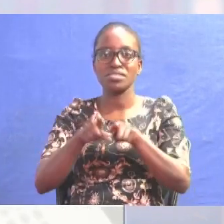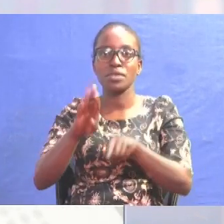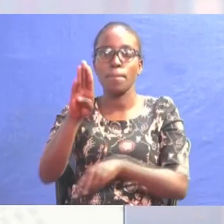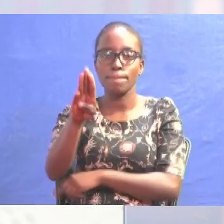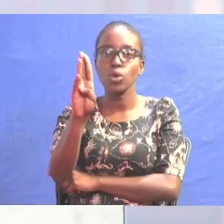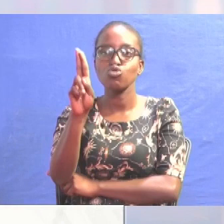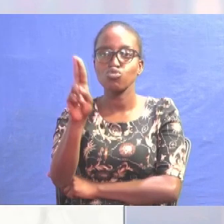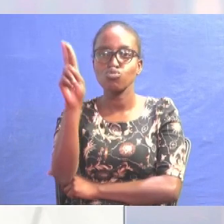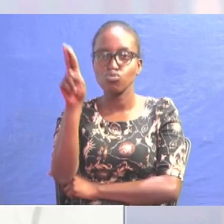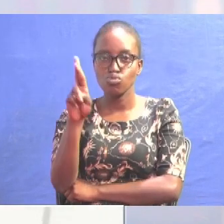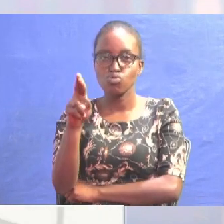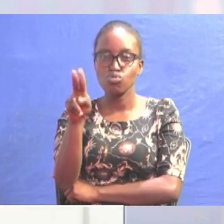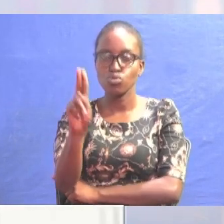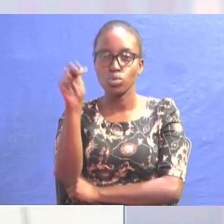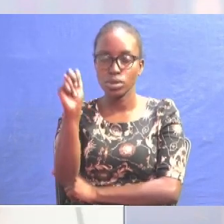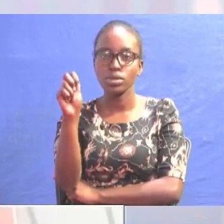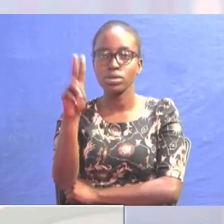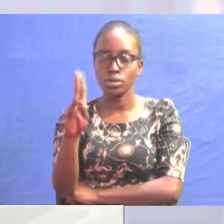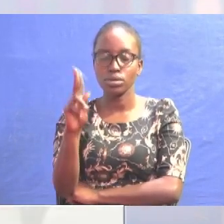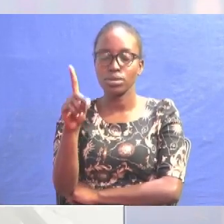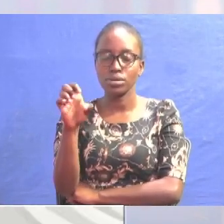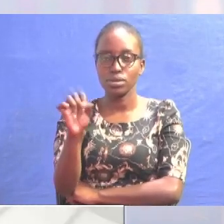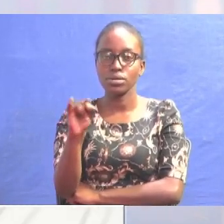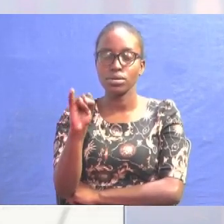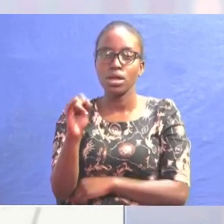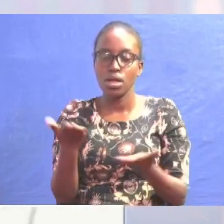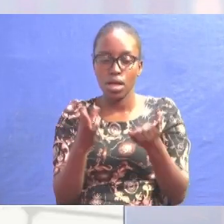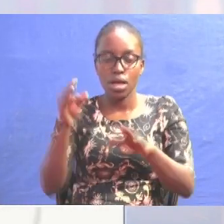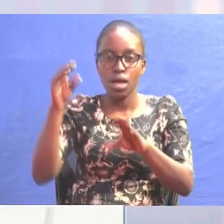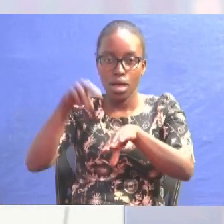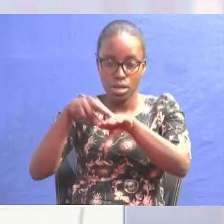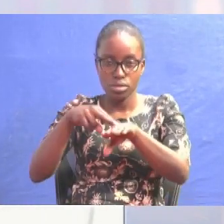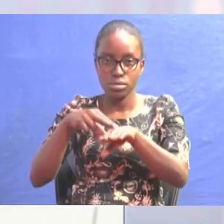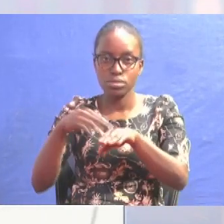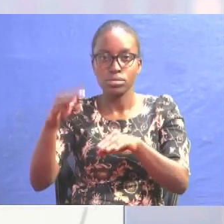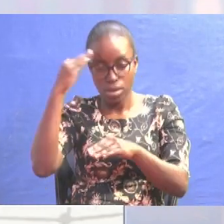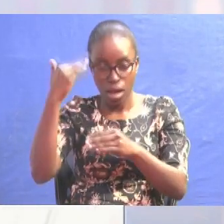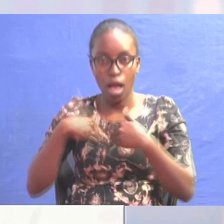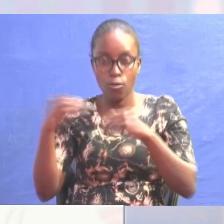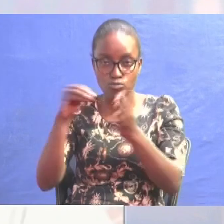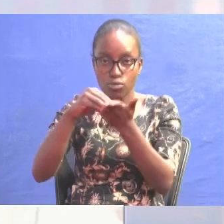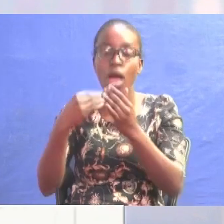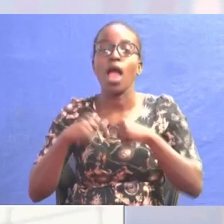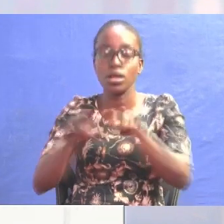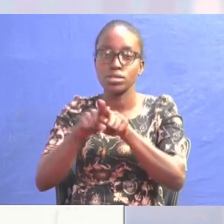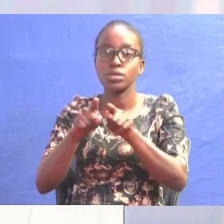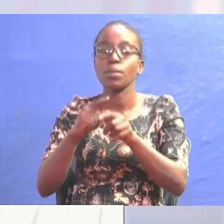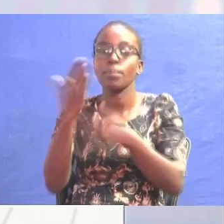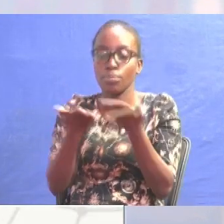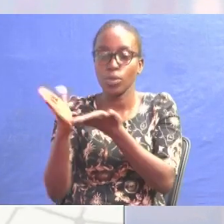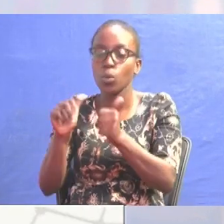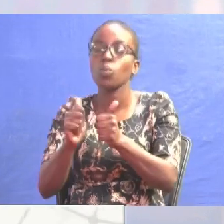some, the head of state, actually were there to witness this momentous occasion, and of course even as Kenya,